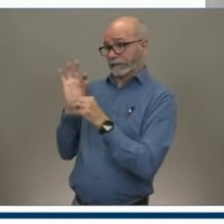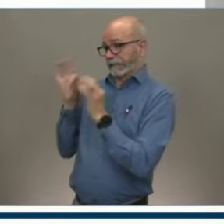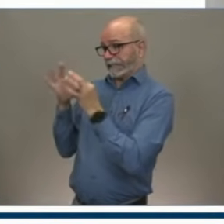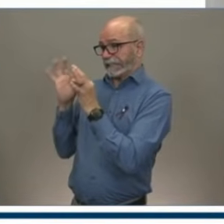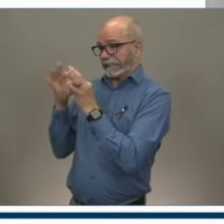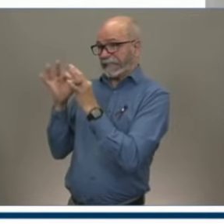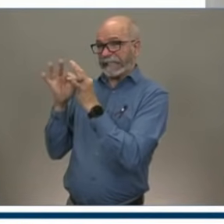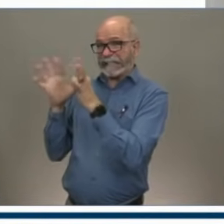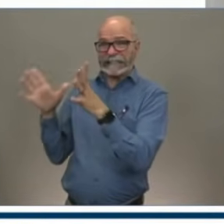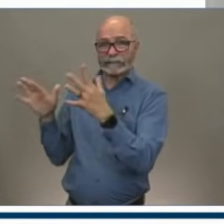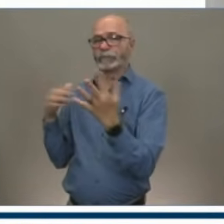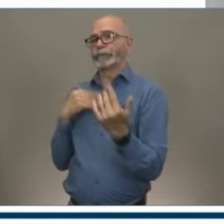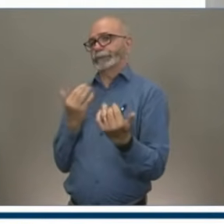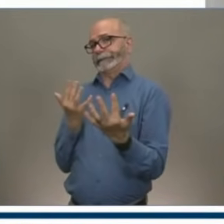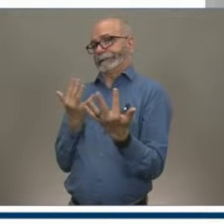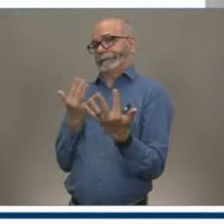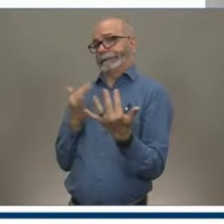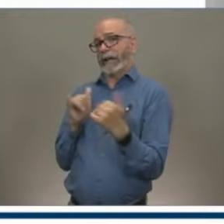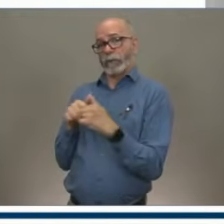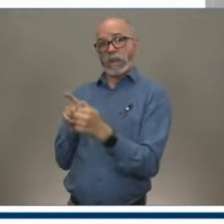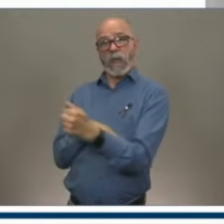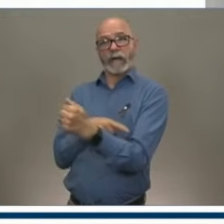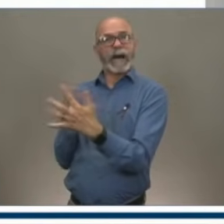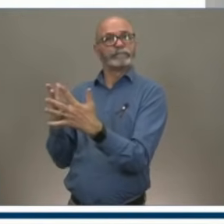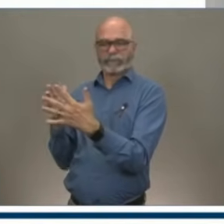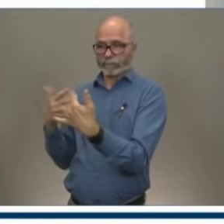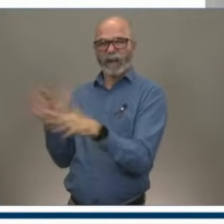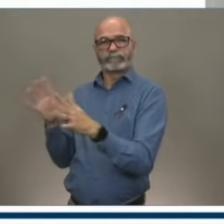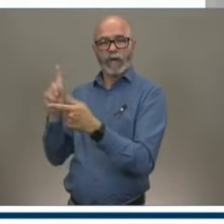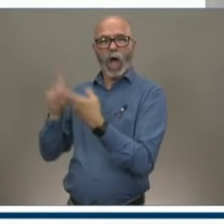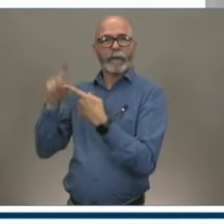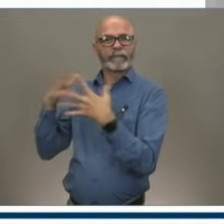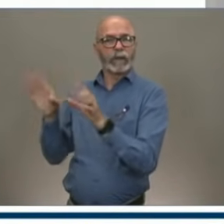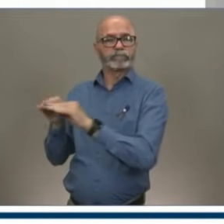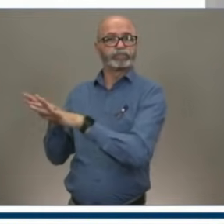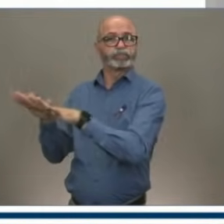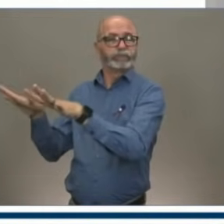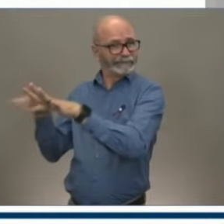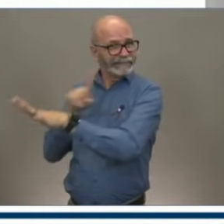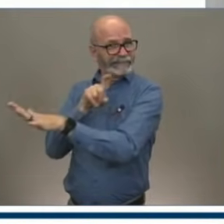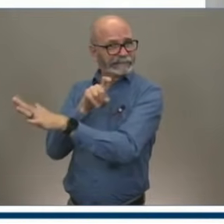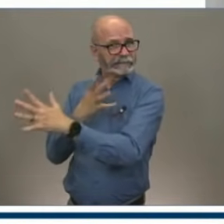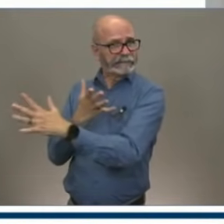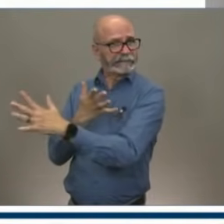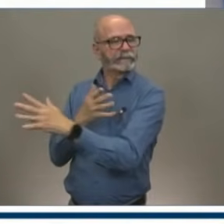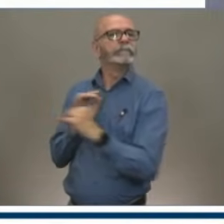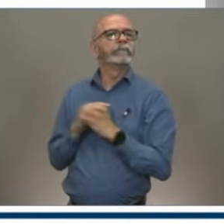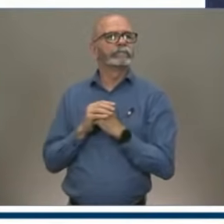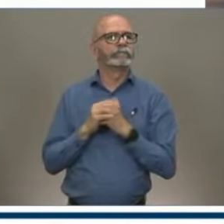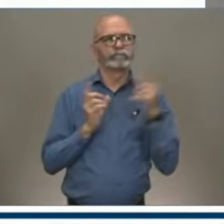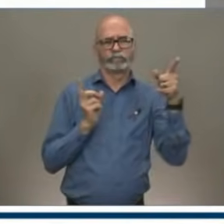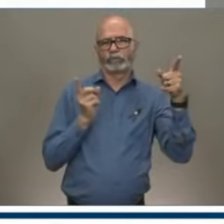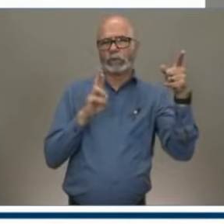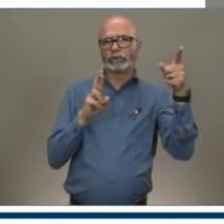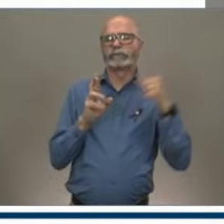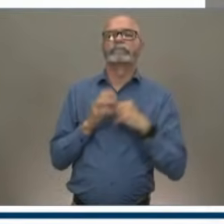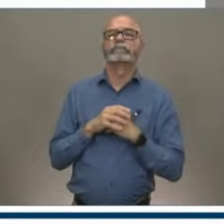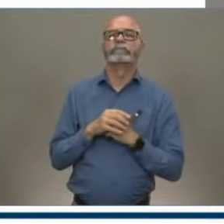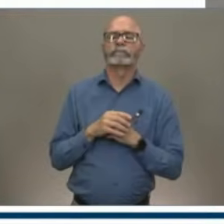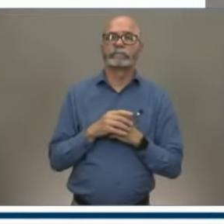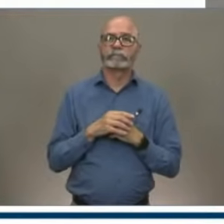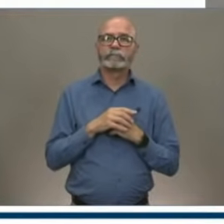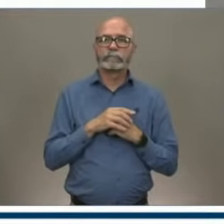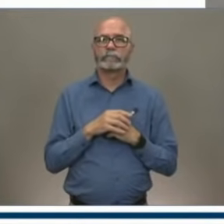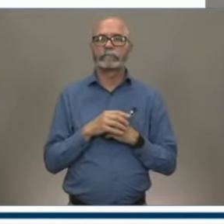how widespread then of an issue that would be for parents. One of our priorities when we get a positive